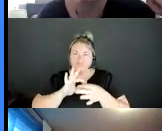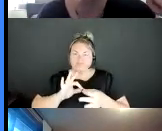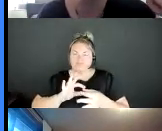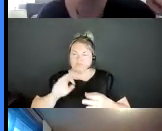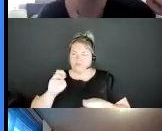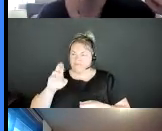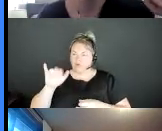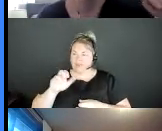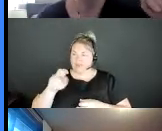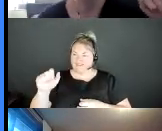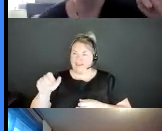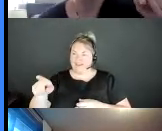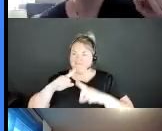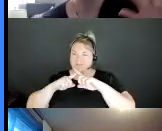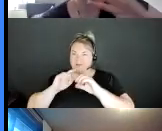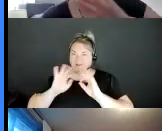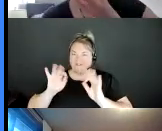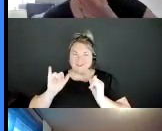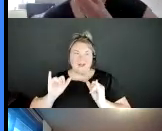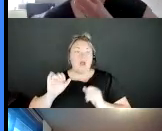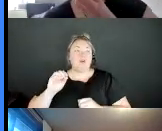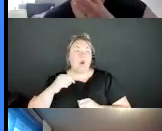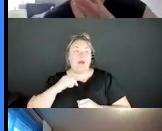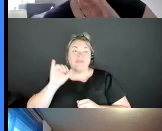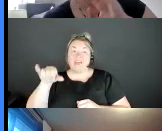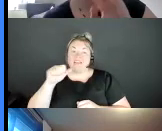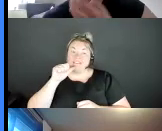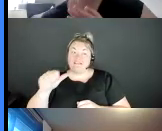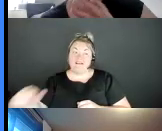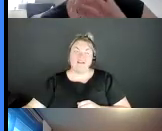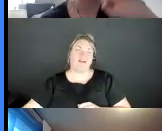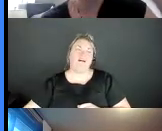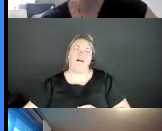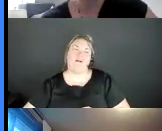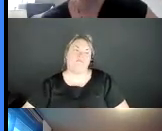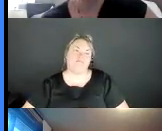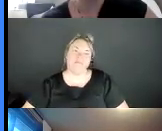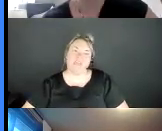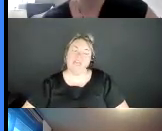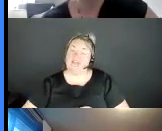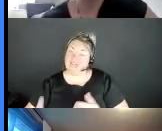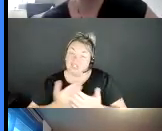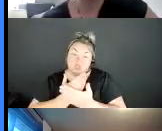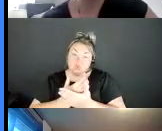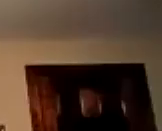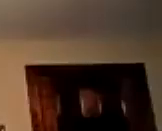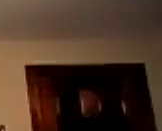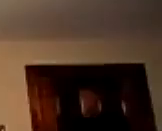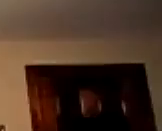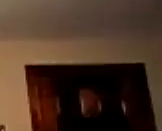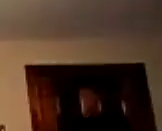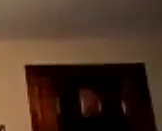off of mute as well. So that is not a new standard as far as what's in our